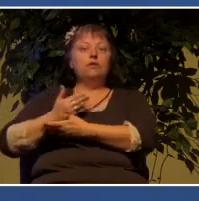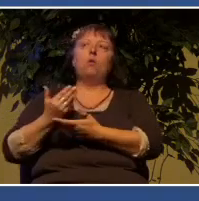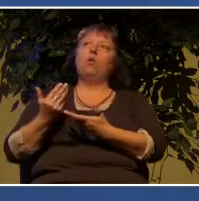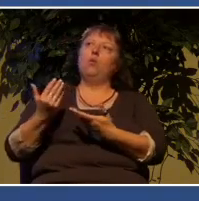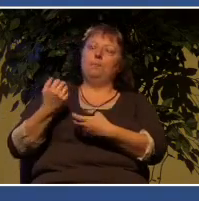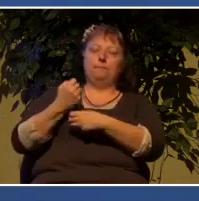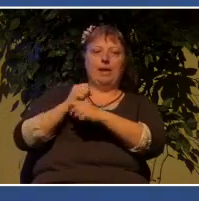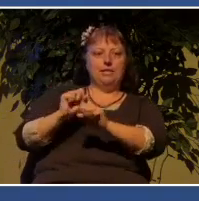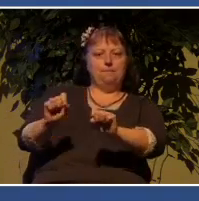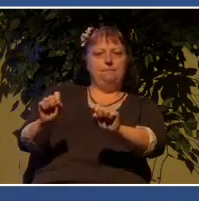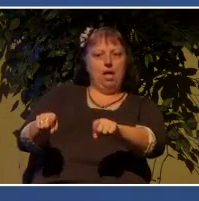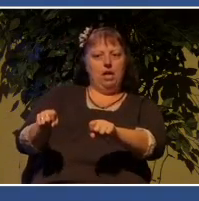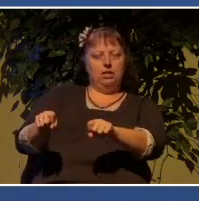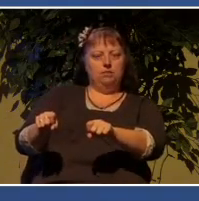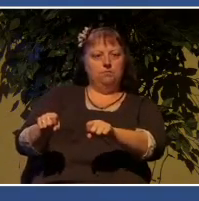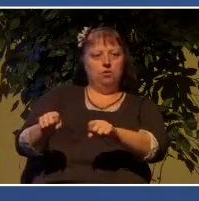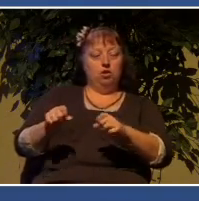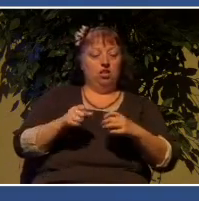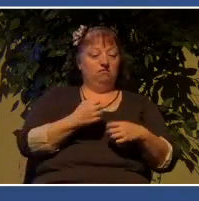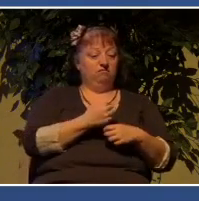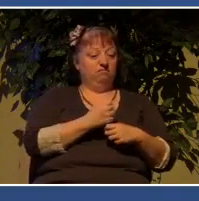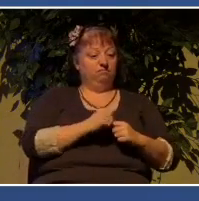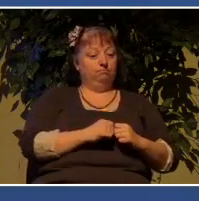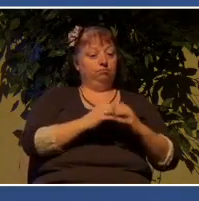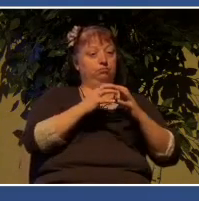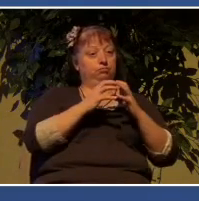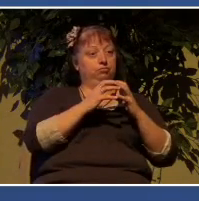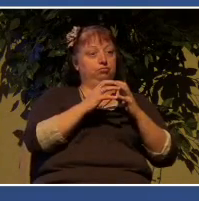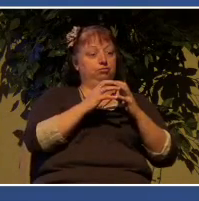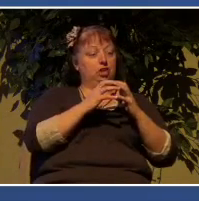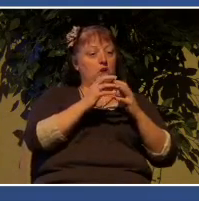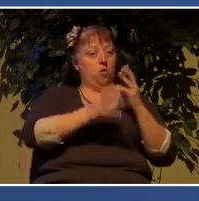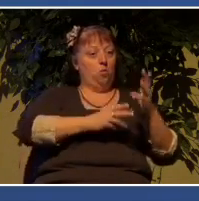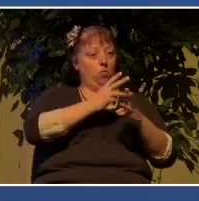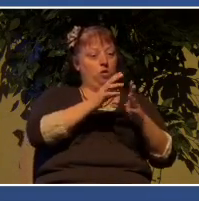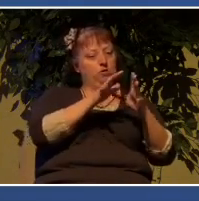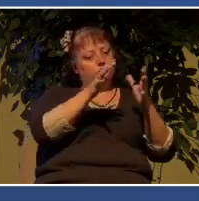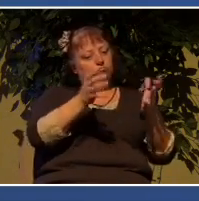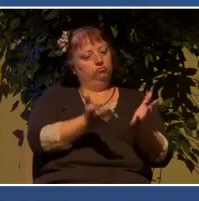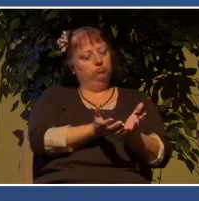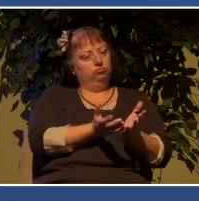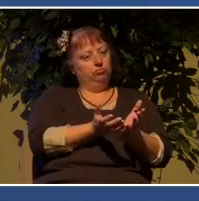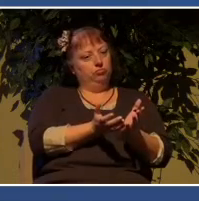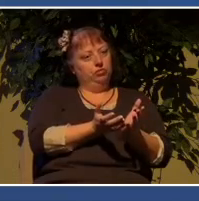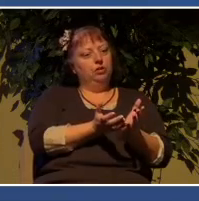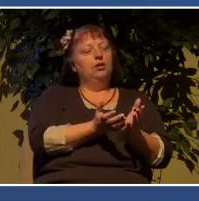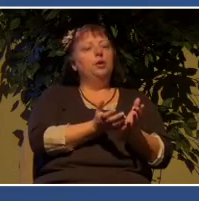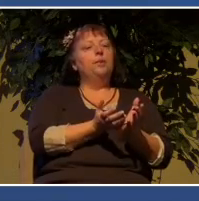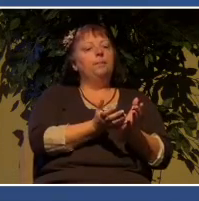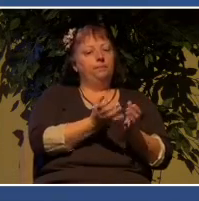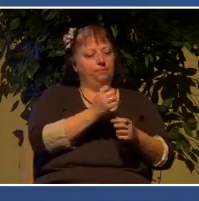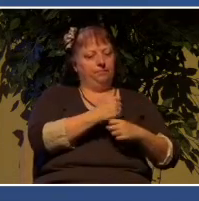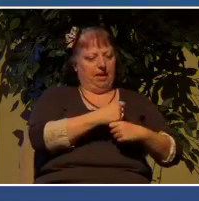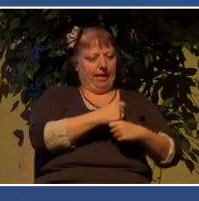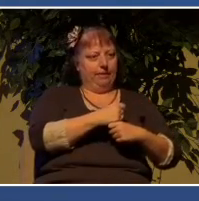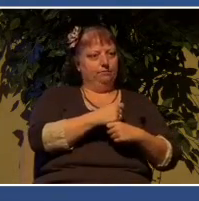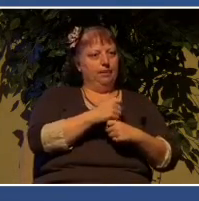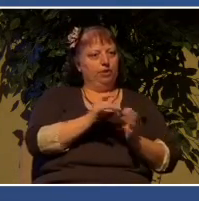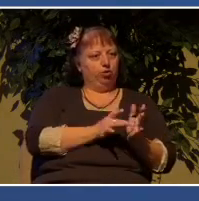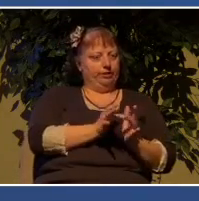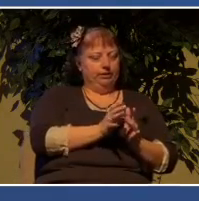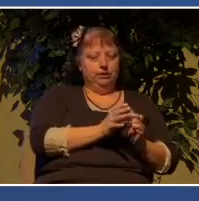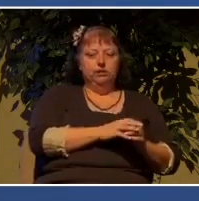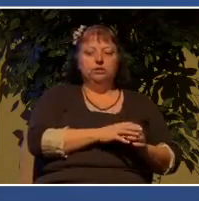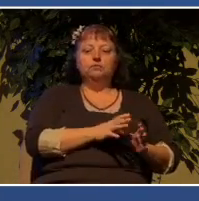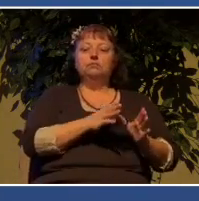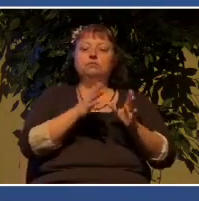only originally in the creation of the universe, but he makes it possible in redemption by giving his life and being raised from the